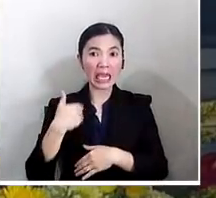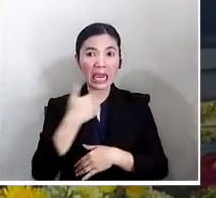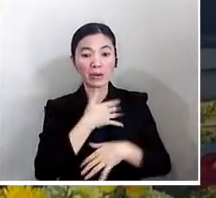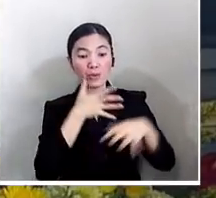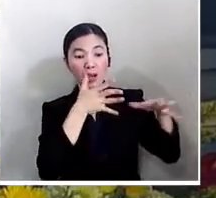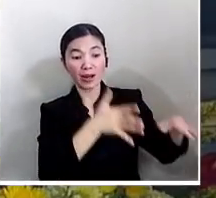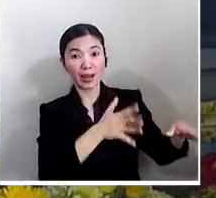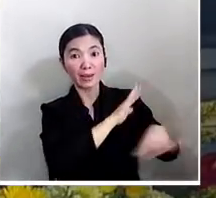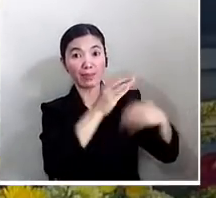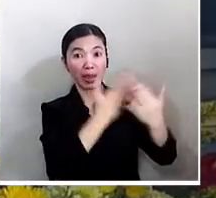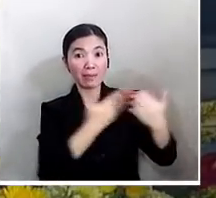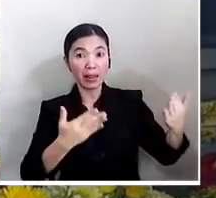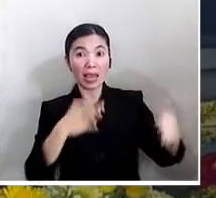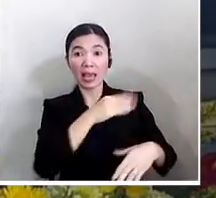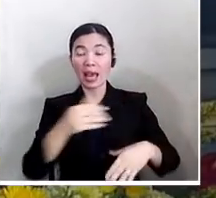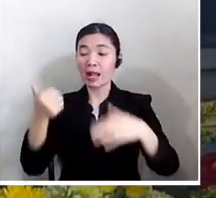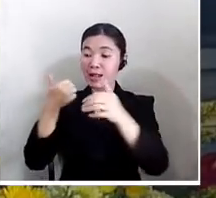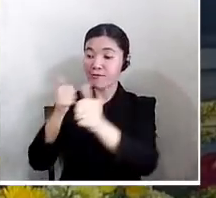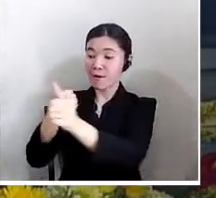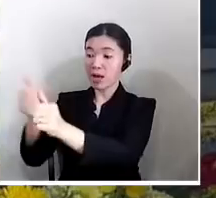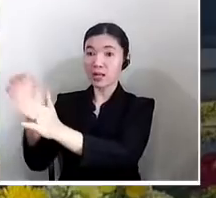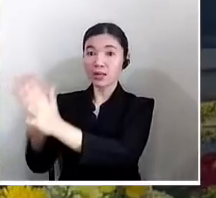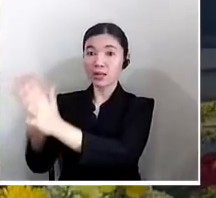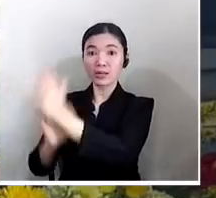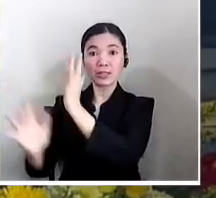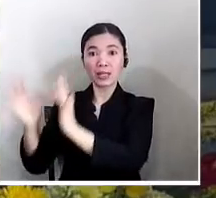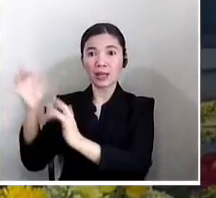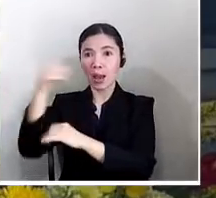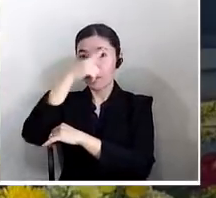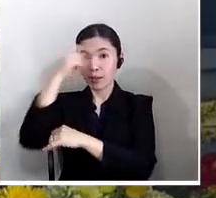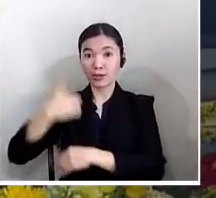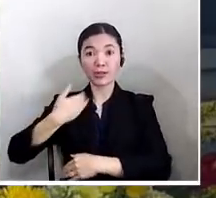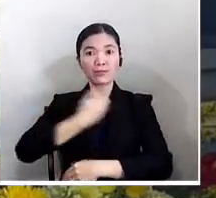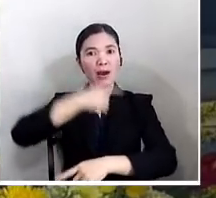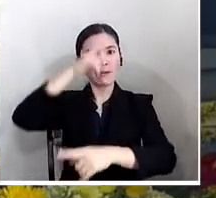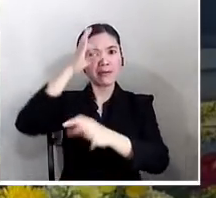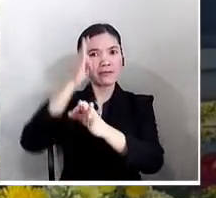follow Jesus because of our faith with him?